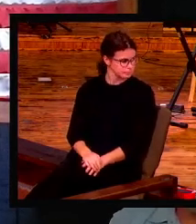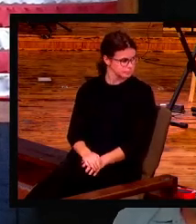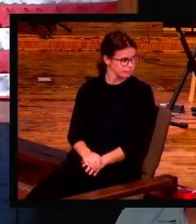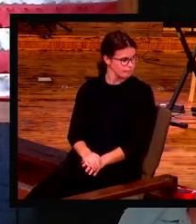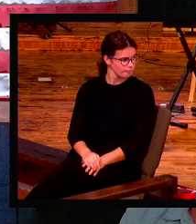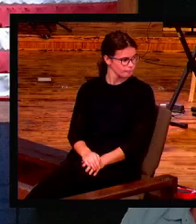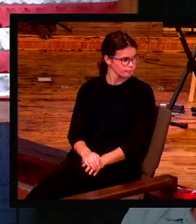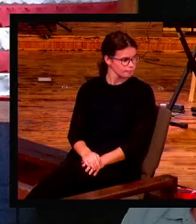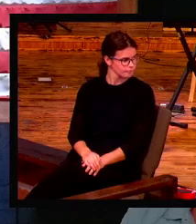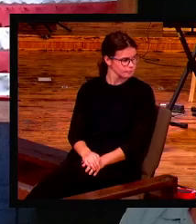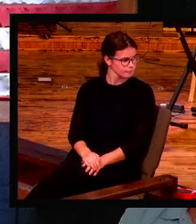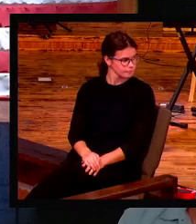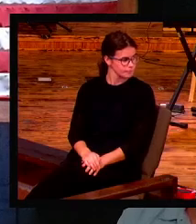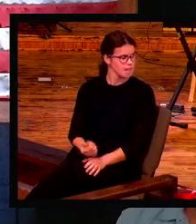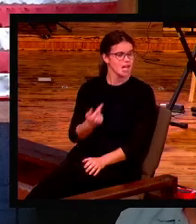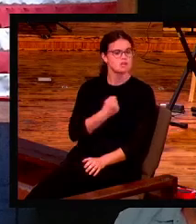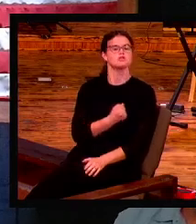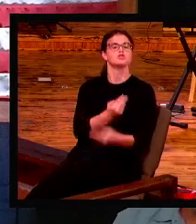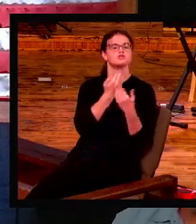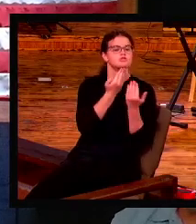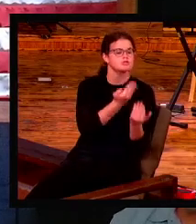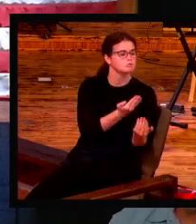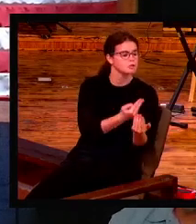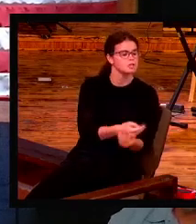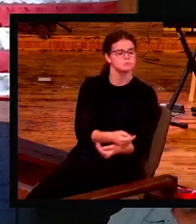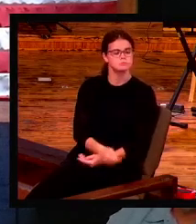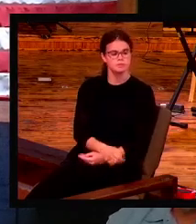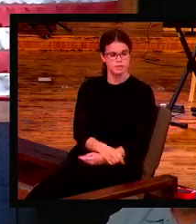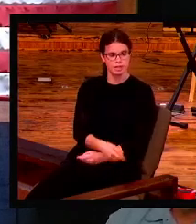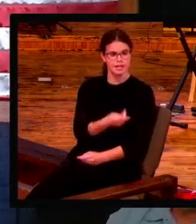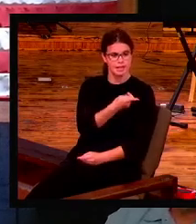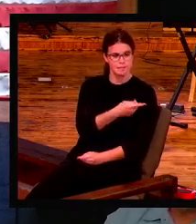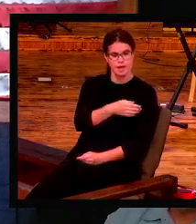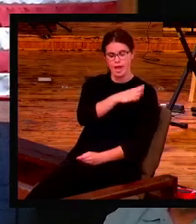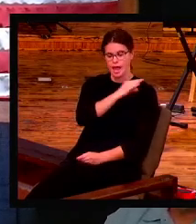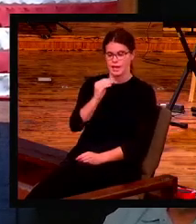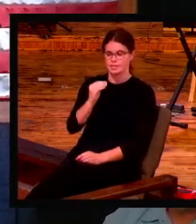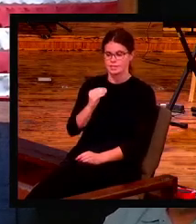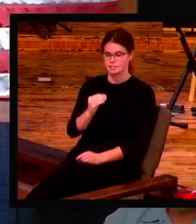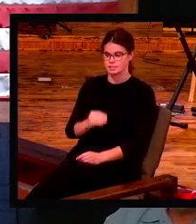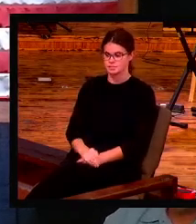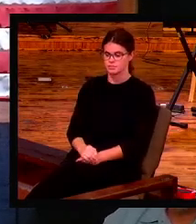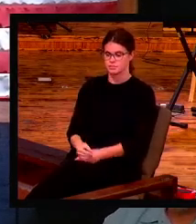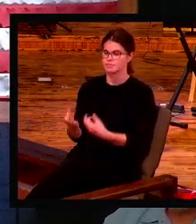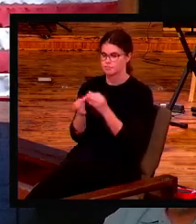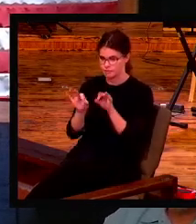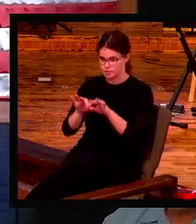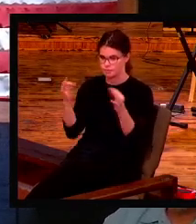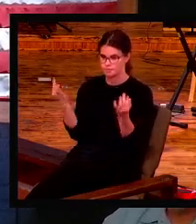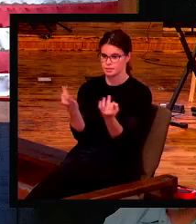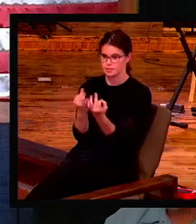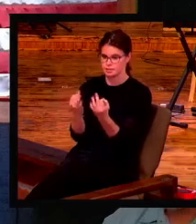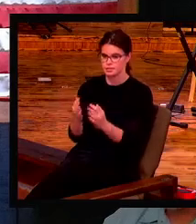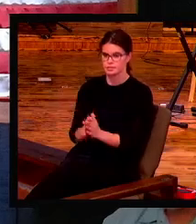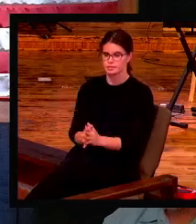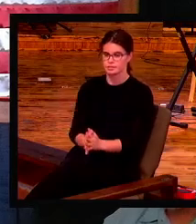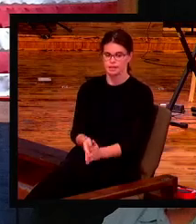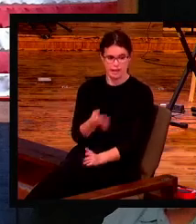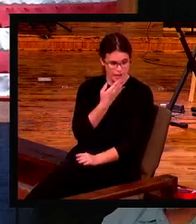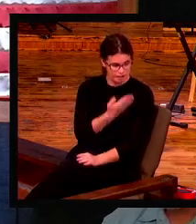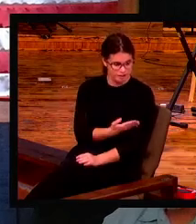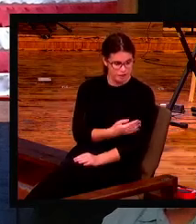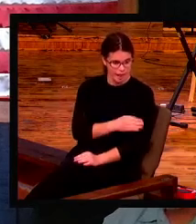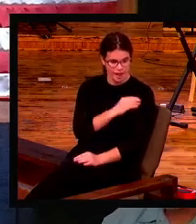those moments. So I'm so grateful for you, your precious family. I got a chance to meet your children today. Beautiful family. Thank you. And then and the